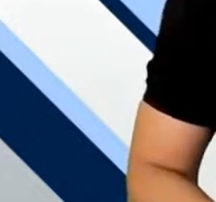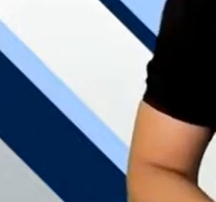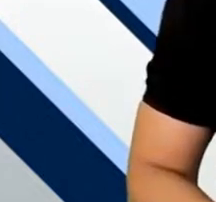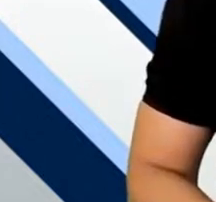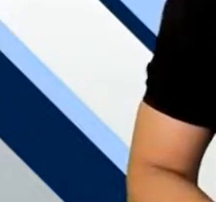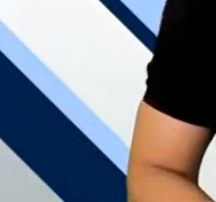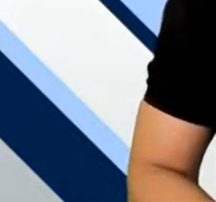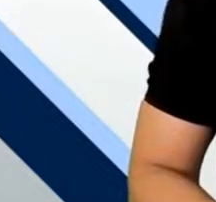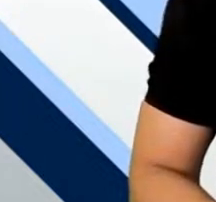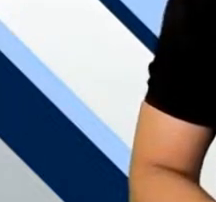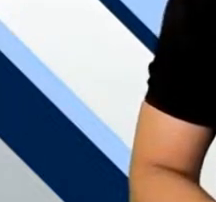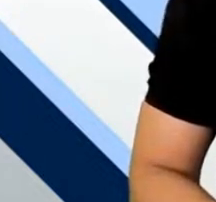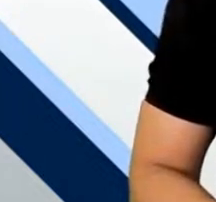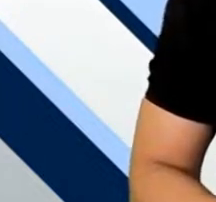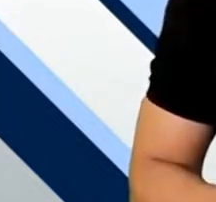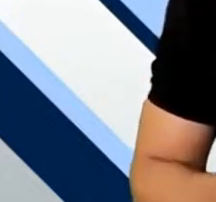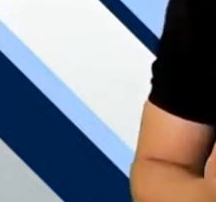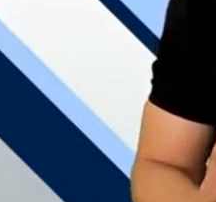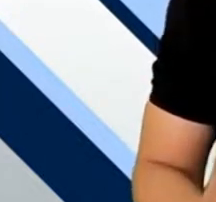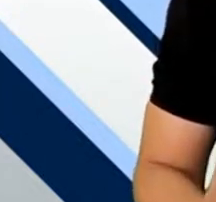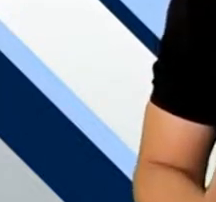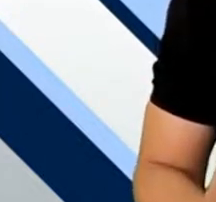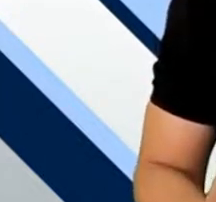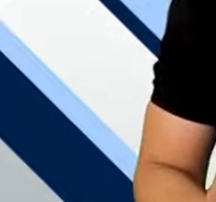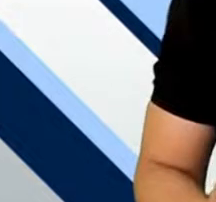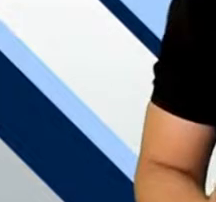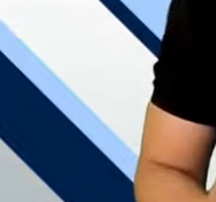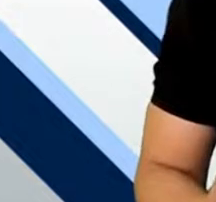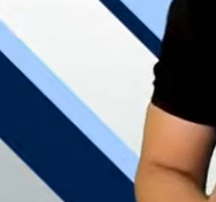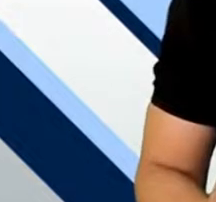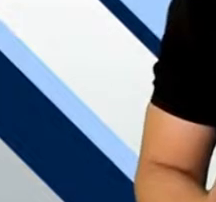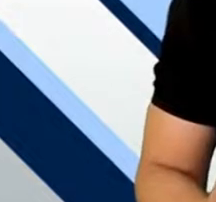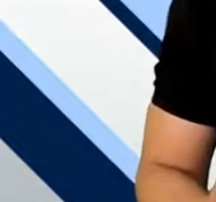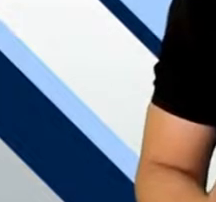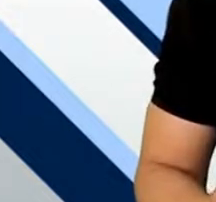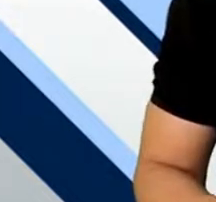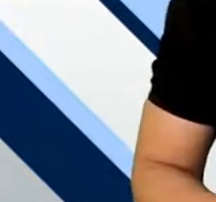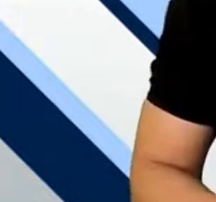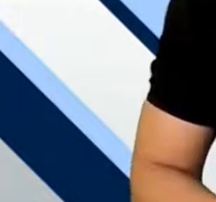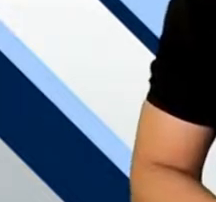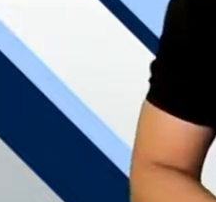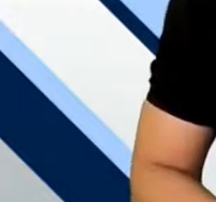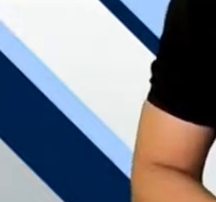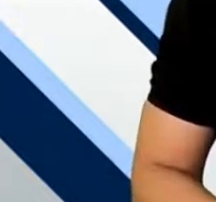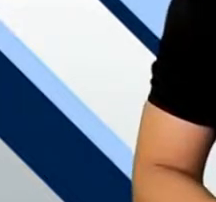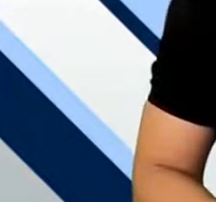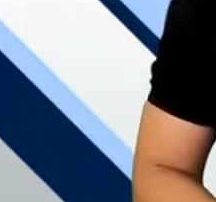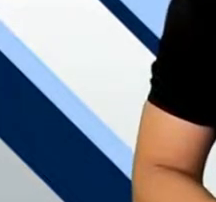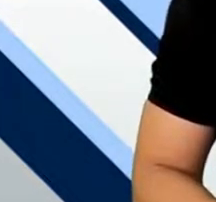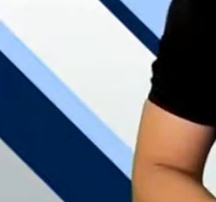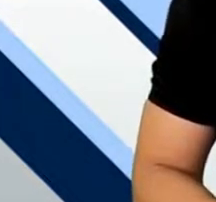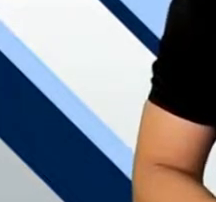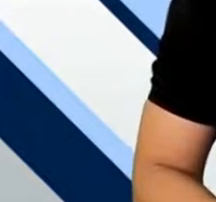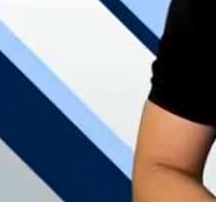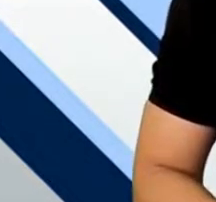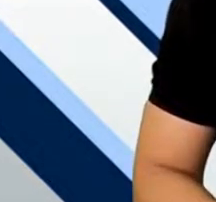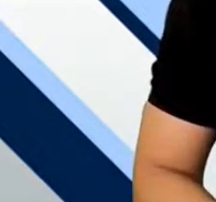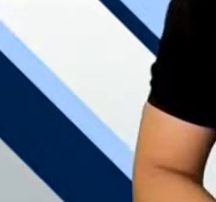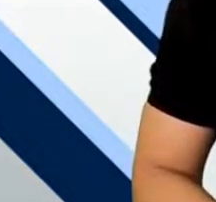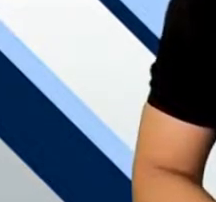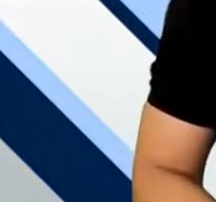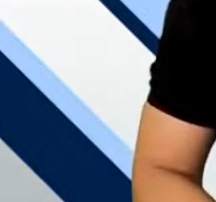initiative of the Department of Education, Information and Communications Technology Service, Educational Technology Unit,